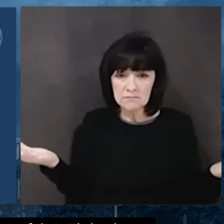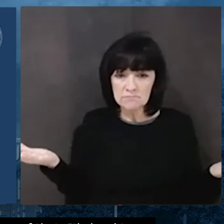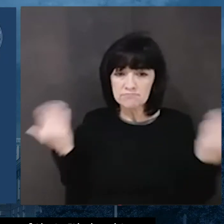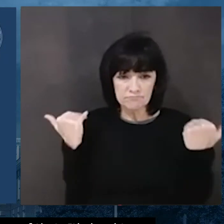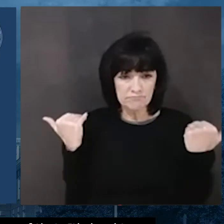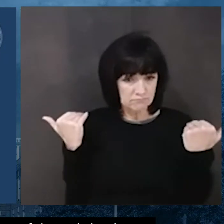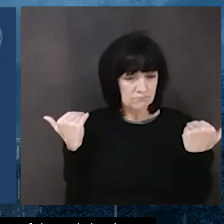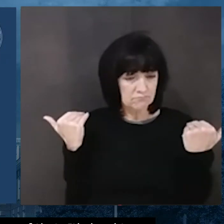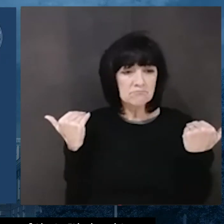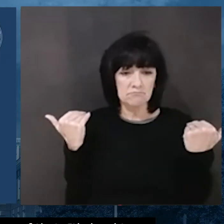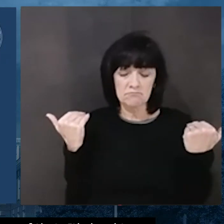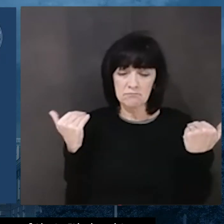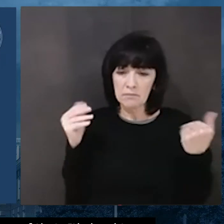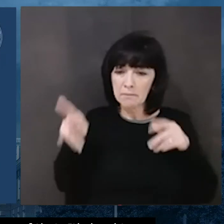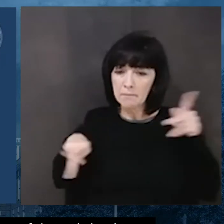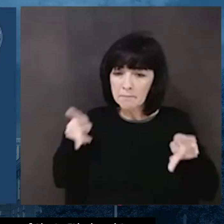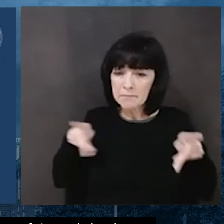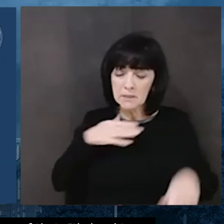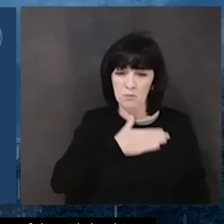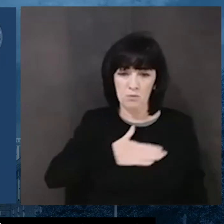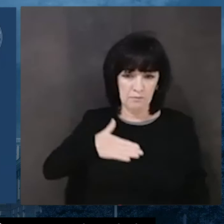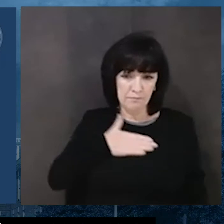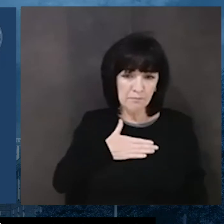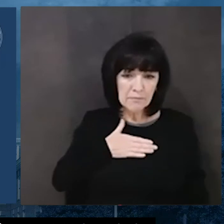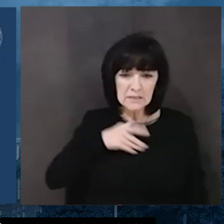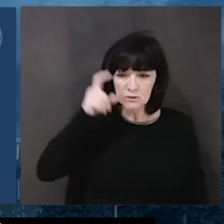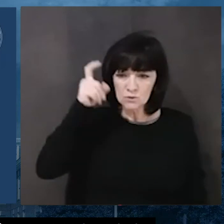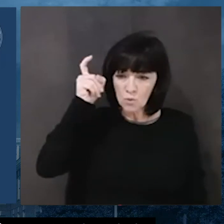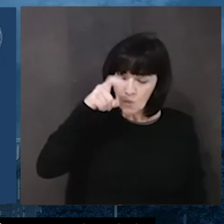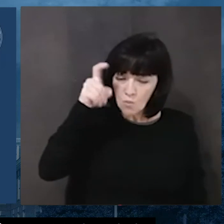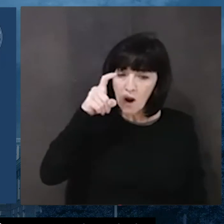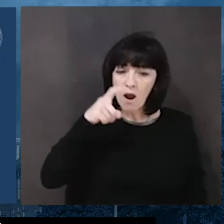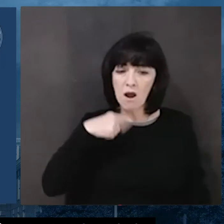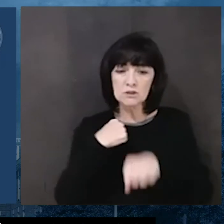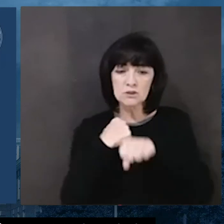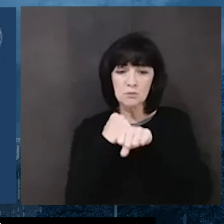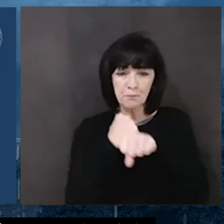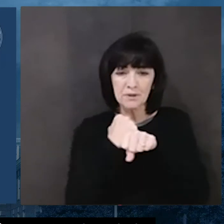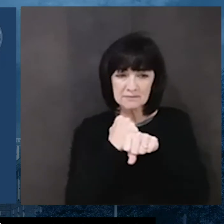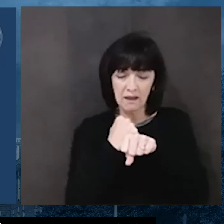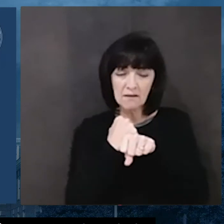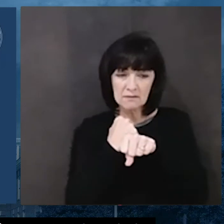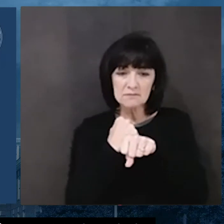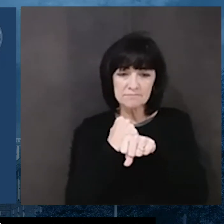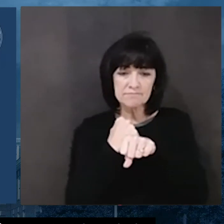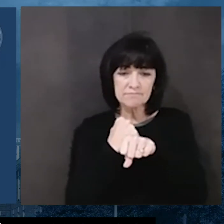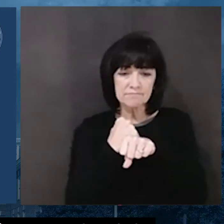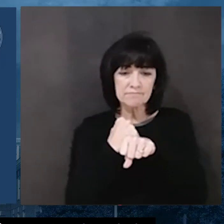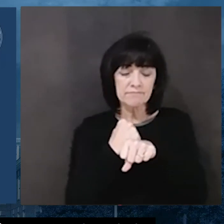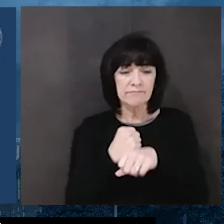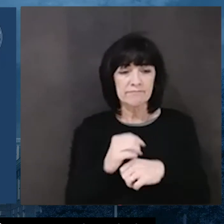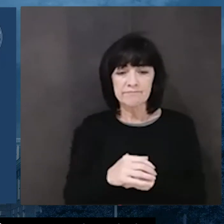to protect that capacity and to protect our loved ones. But I wouldn't suggest to